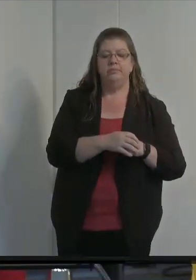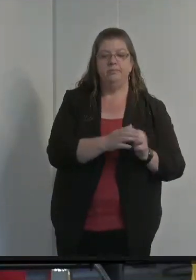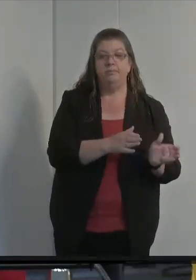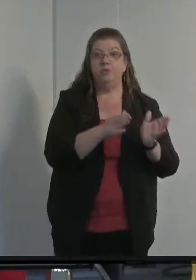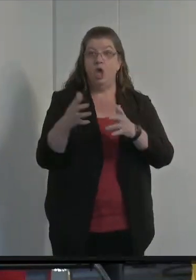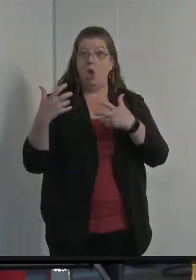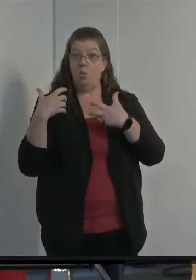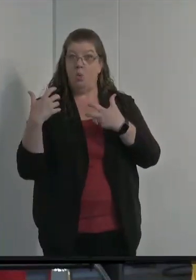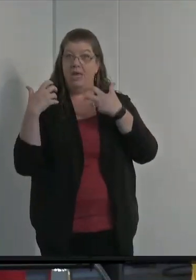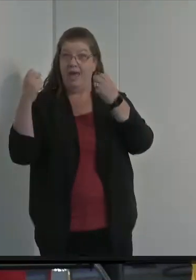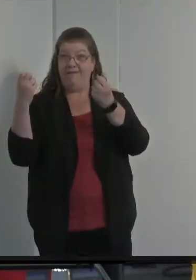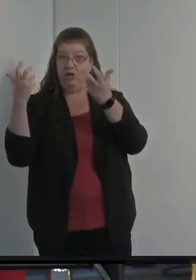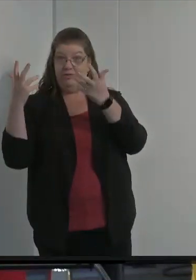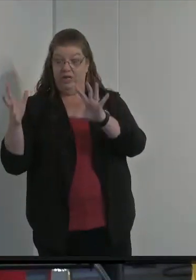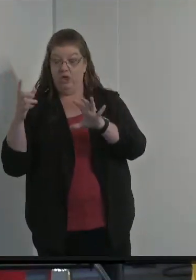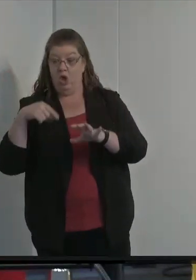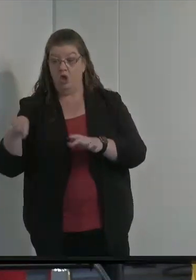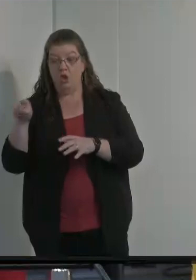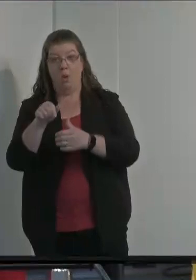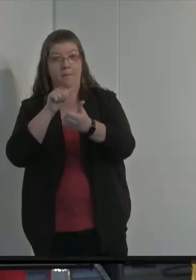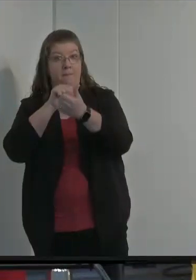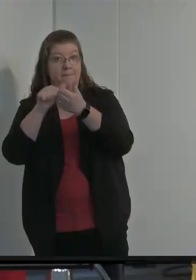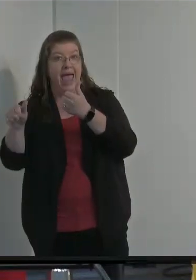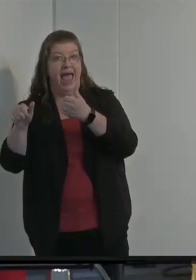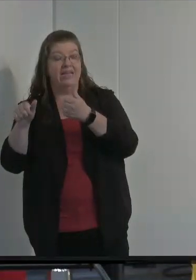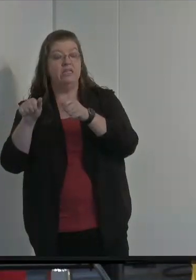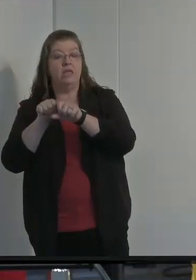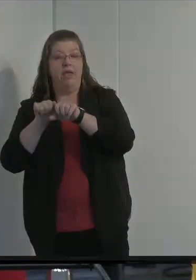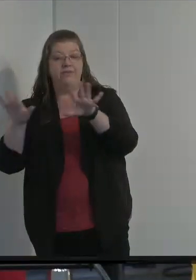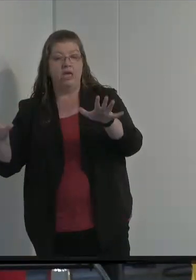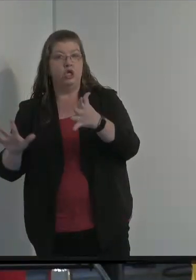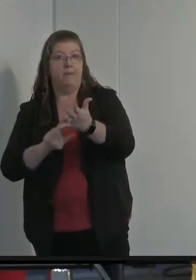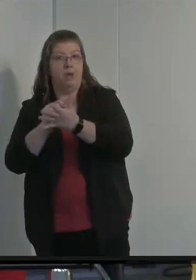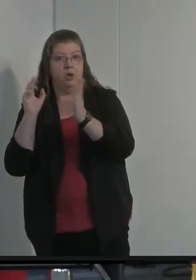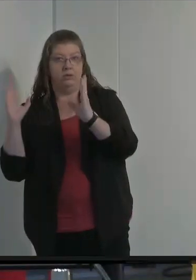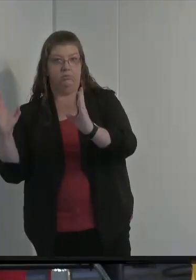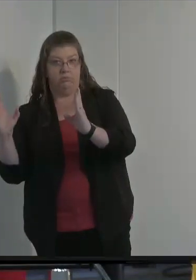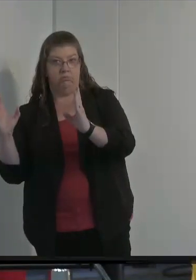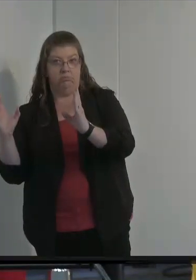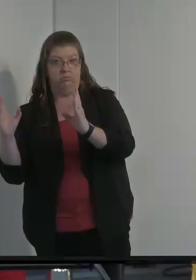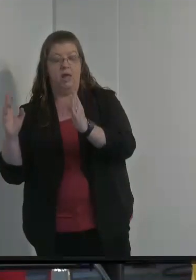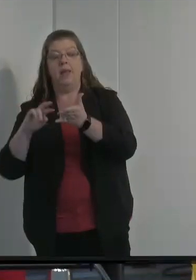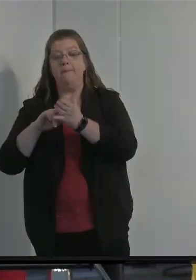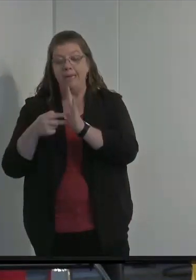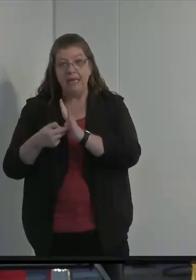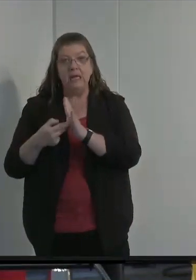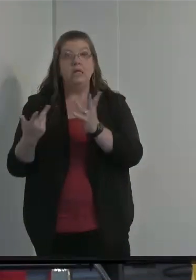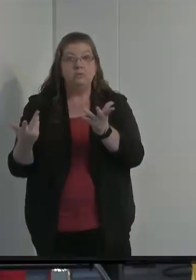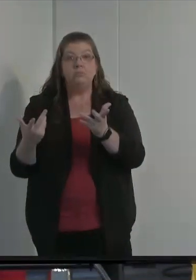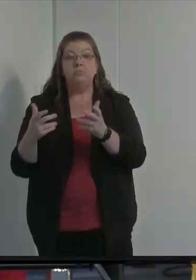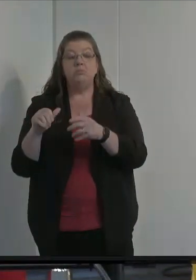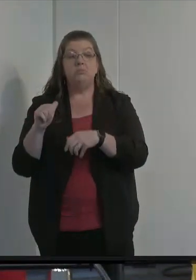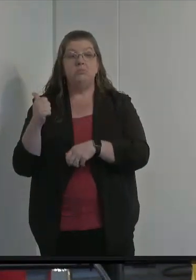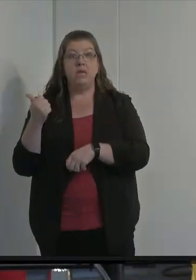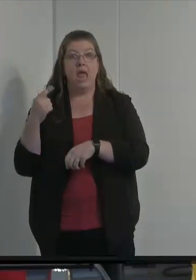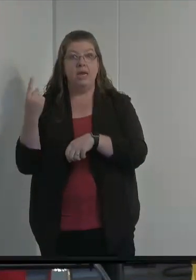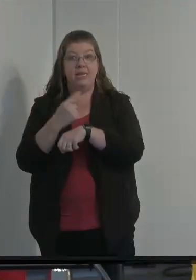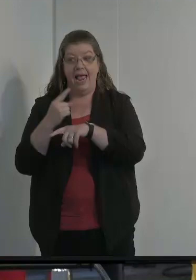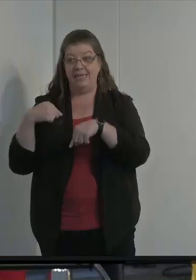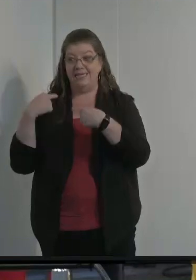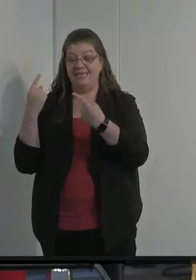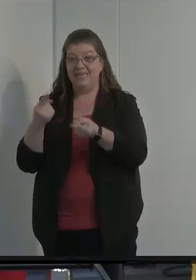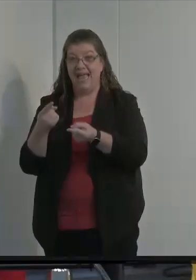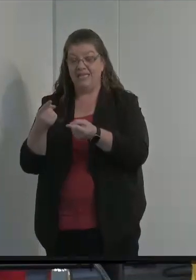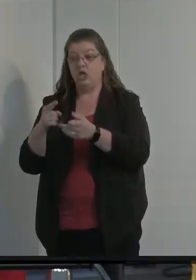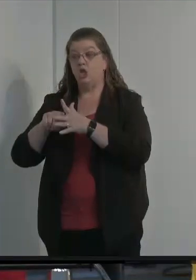Recovered cases are those that are past their infectious period. This means 10 days have passed since